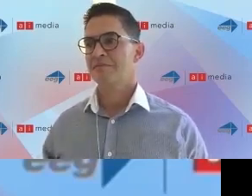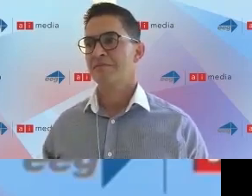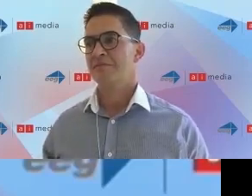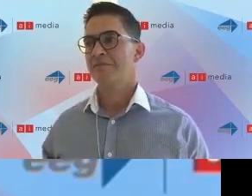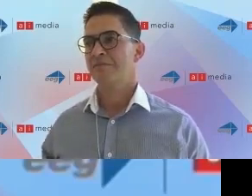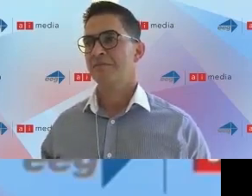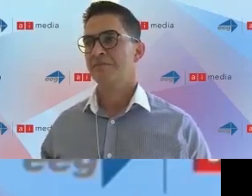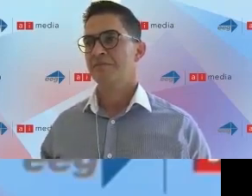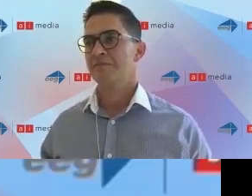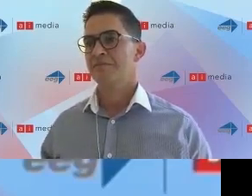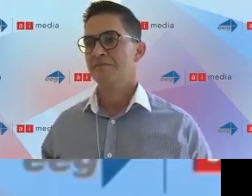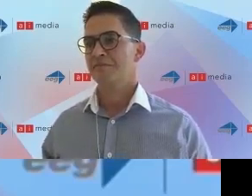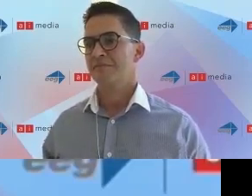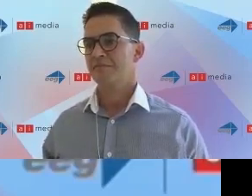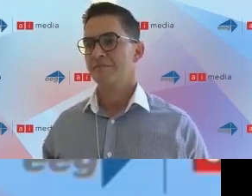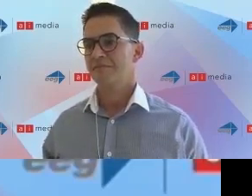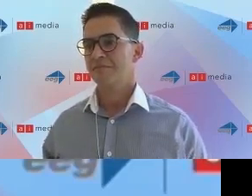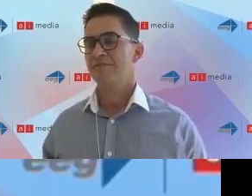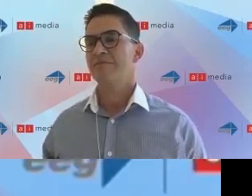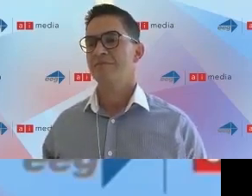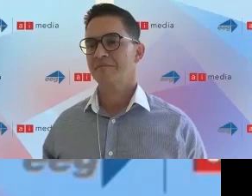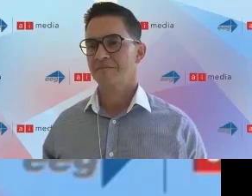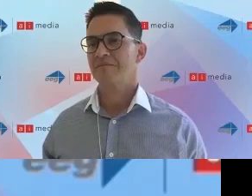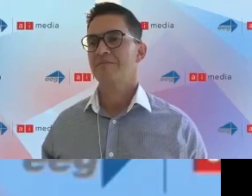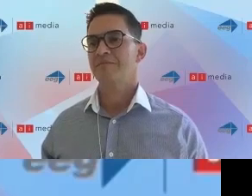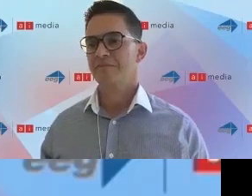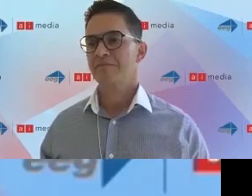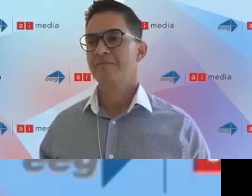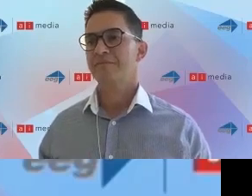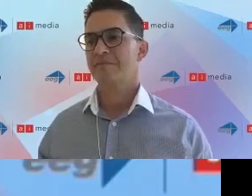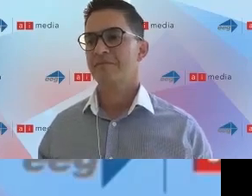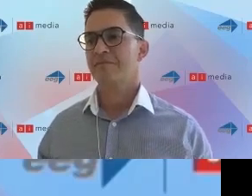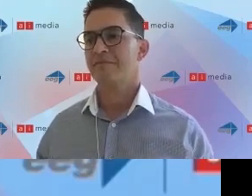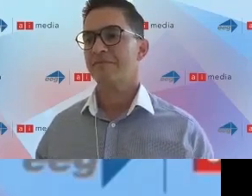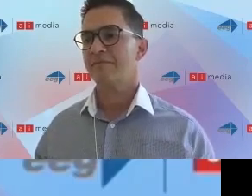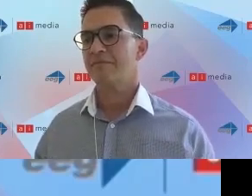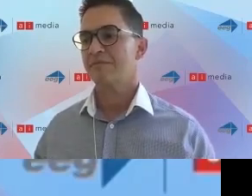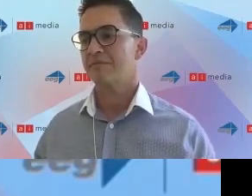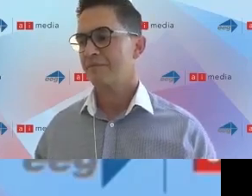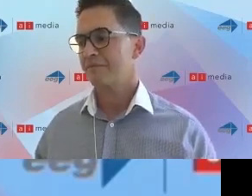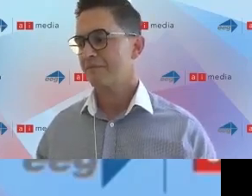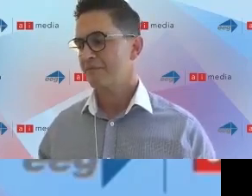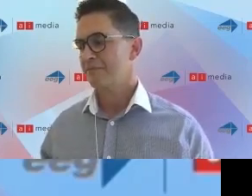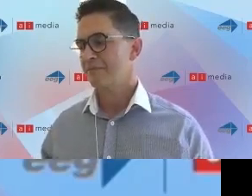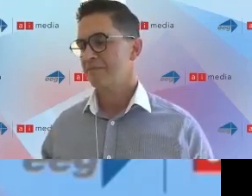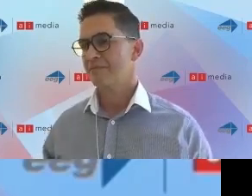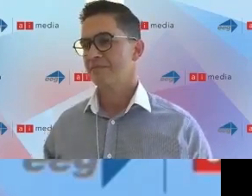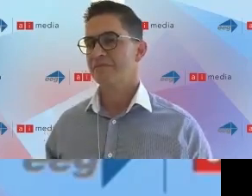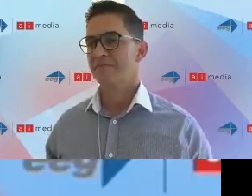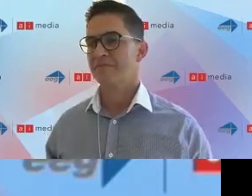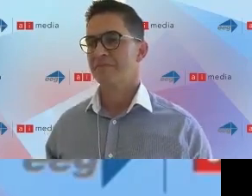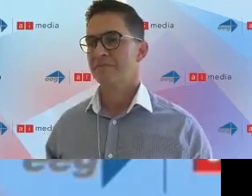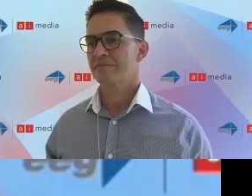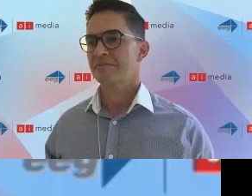with purpose and how that will thread through everything we do, from recruitment to performance management and into the